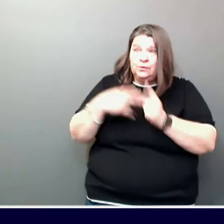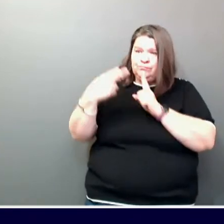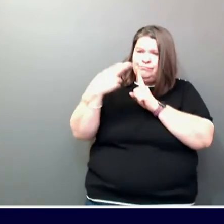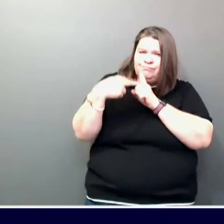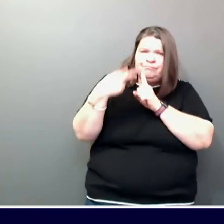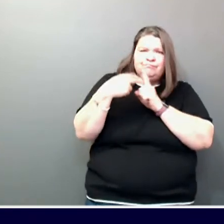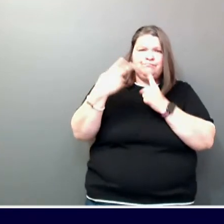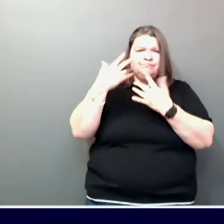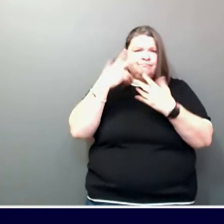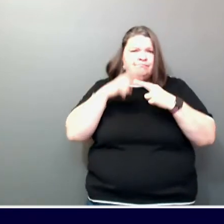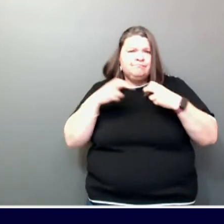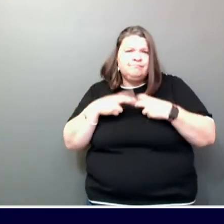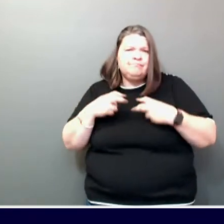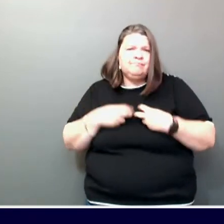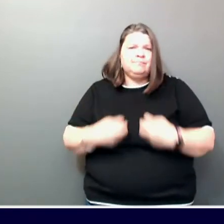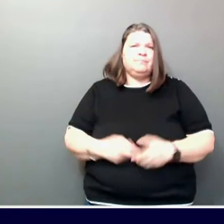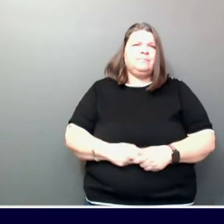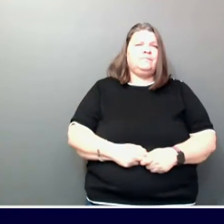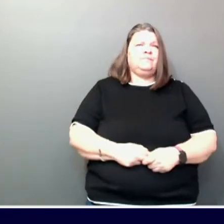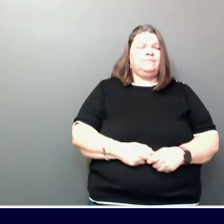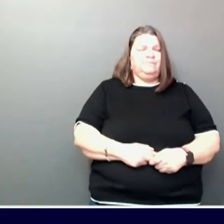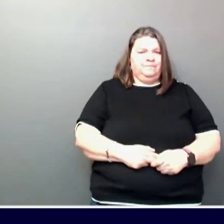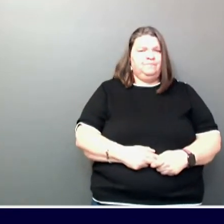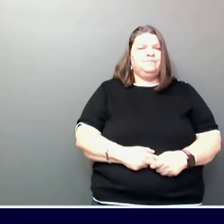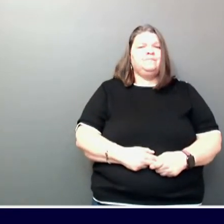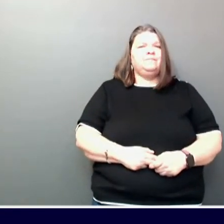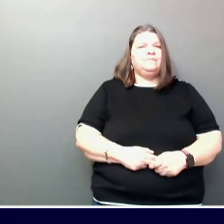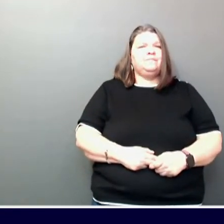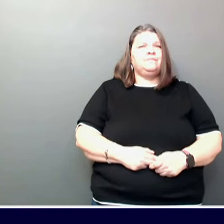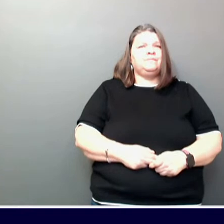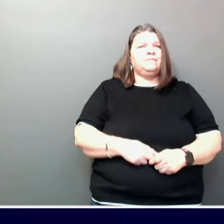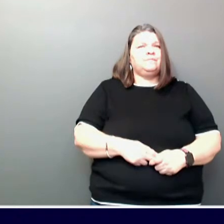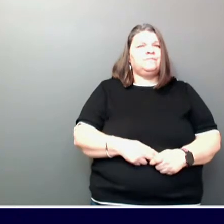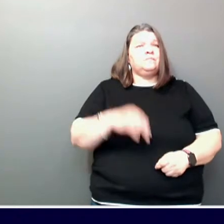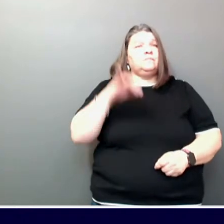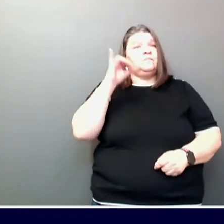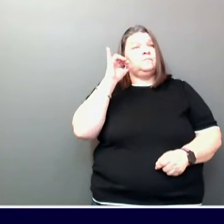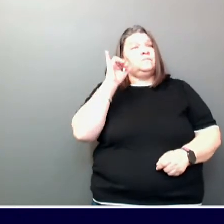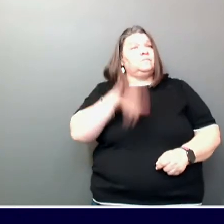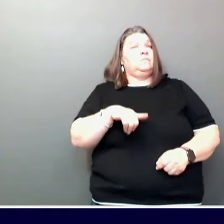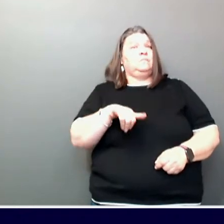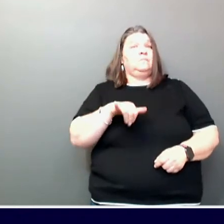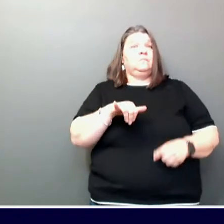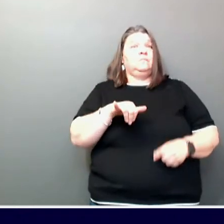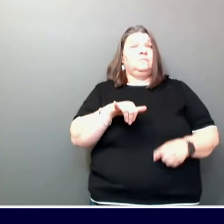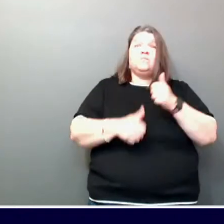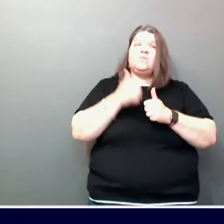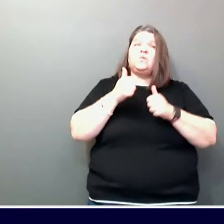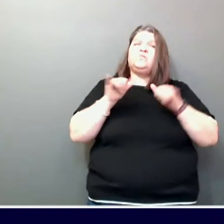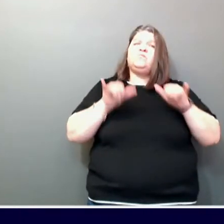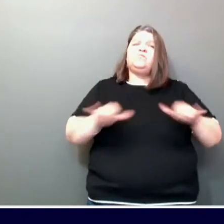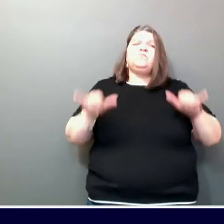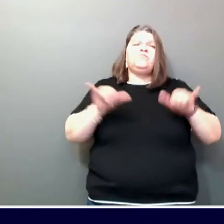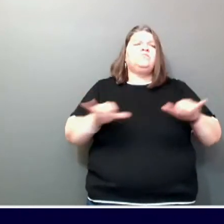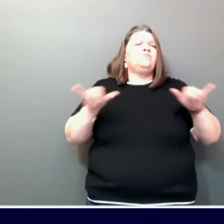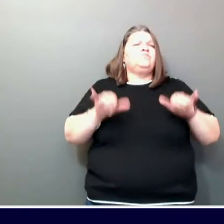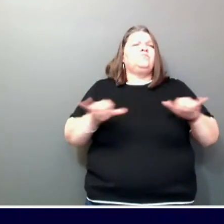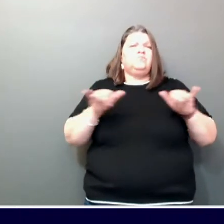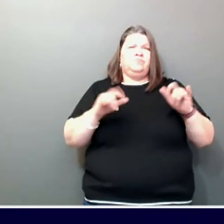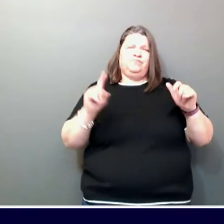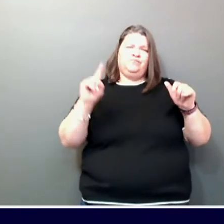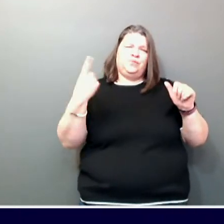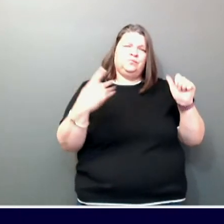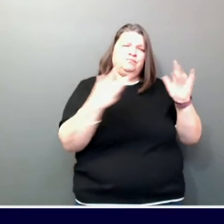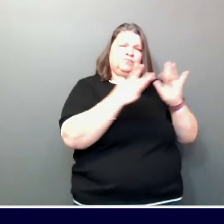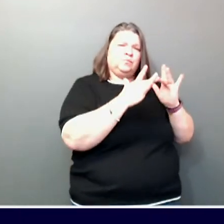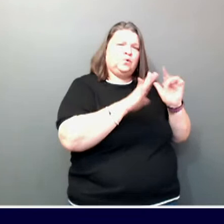roll those out. But right now, the most appropriate approach is to be in touch with your physician. Okay. And